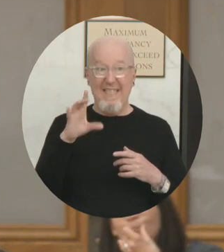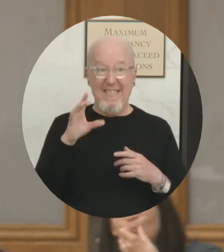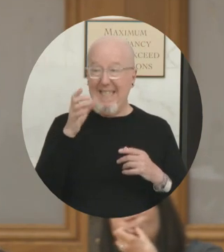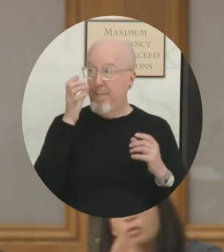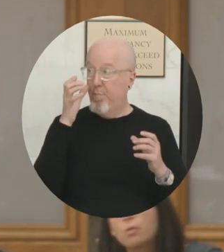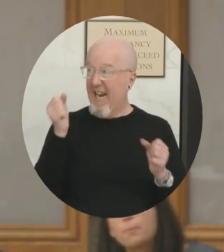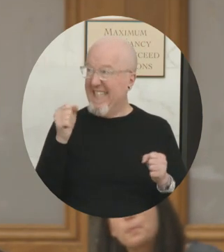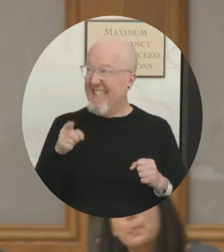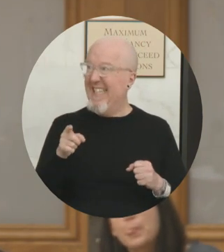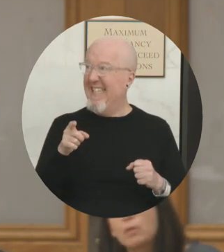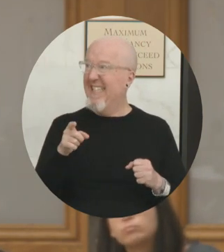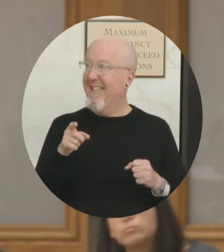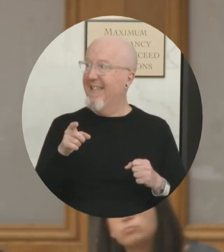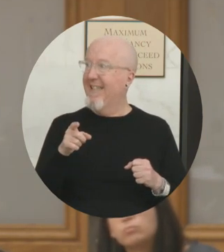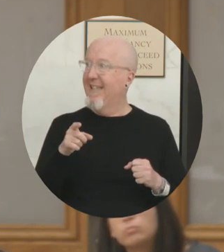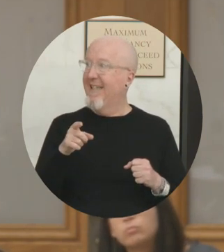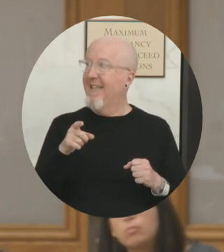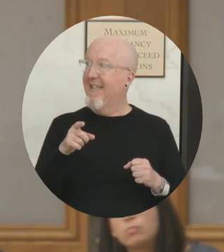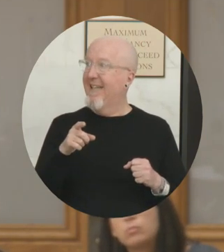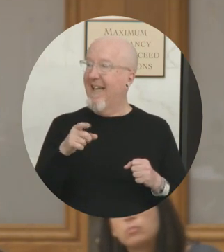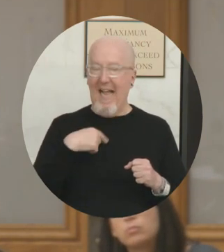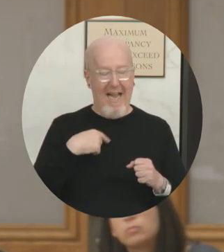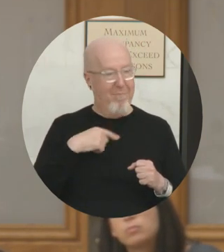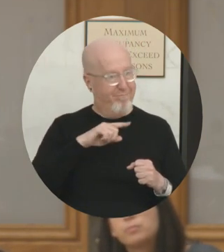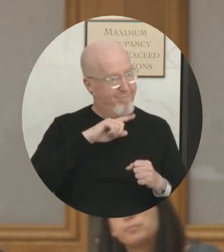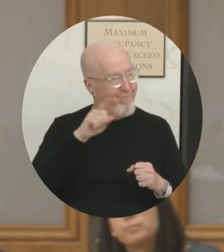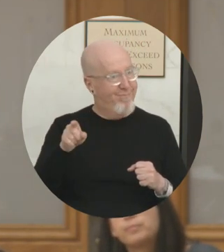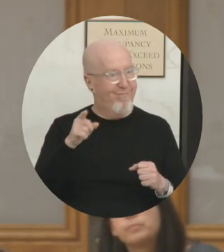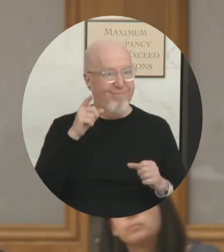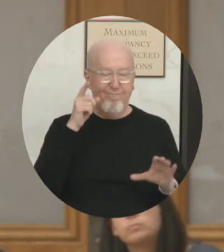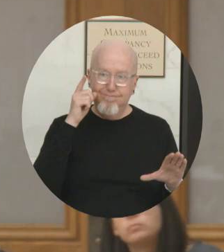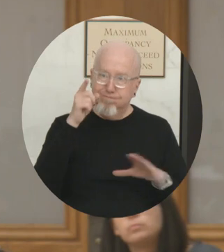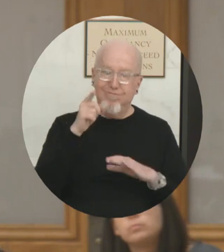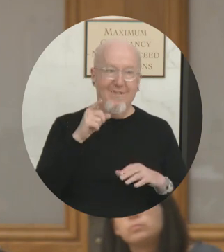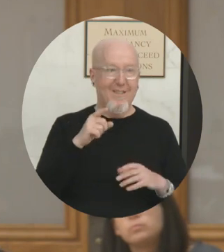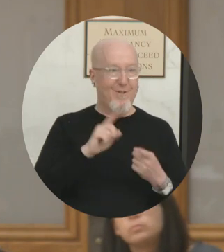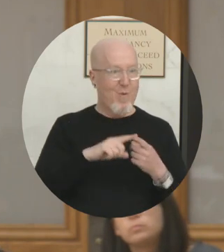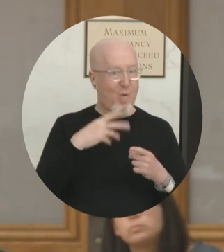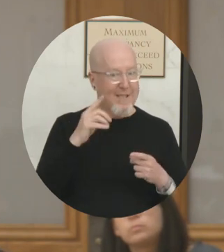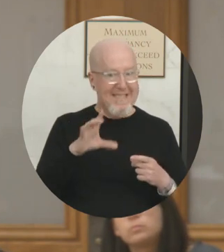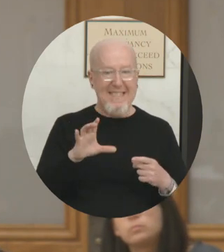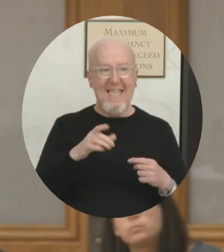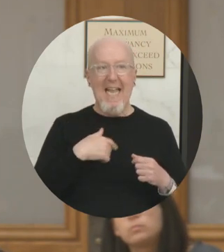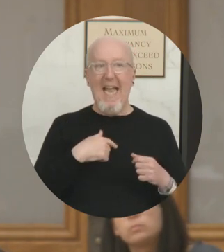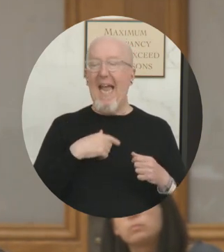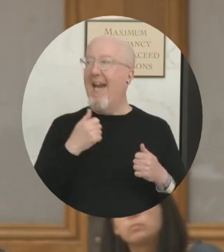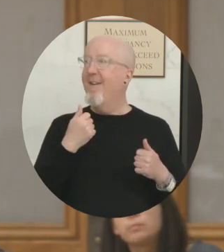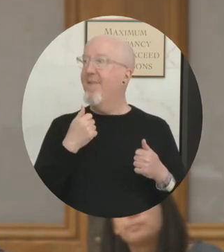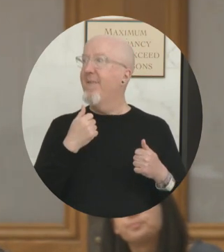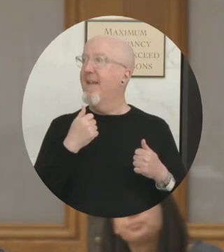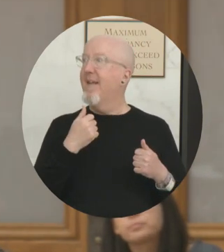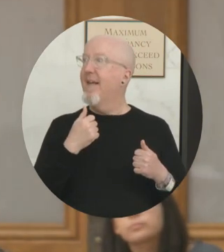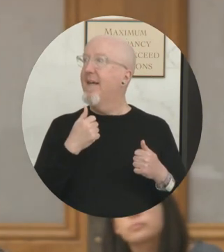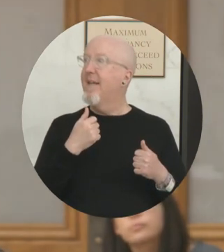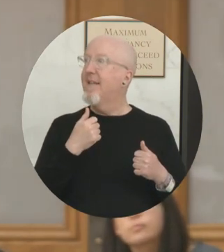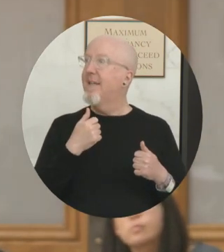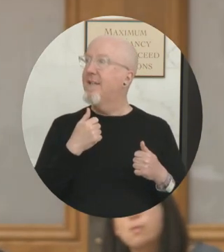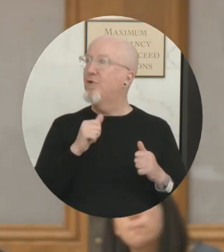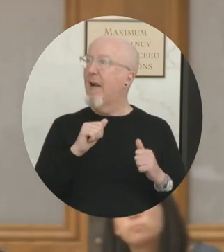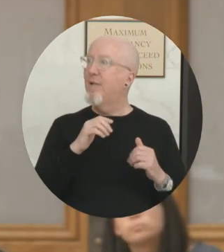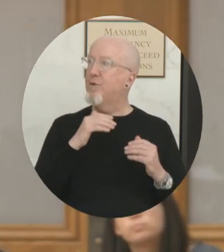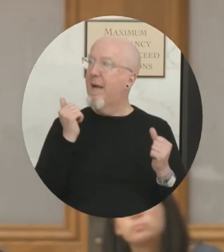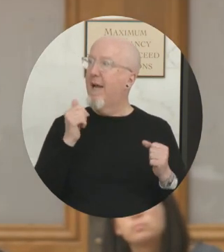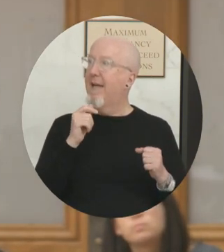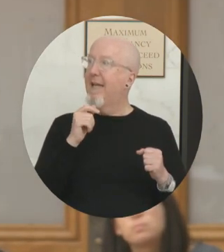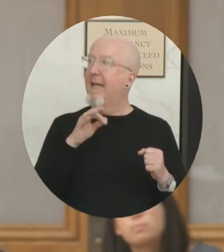him, all the way down to Washington, D.C. And I try to smile. And if you ever